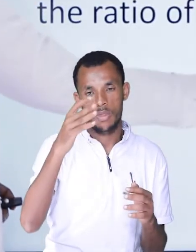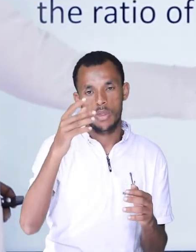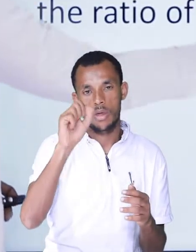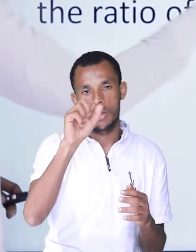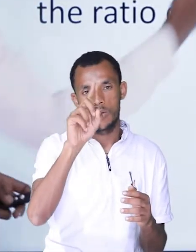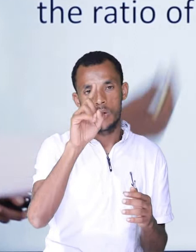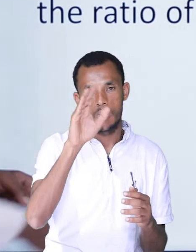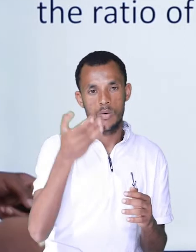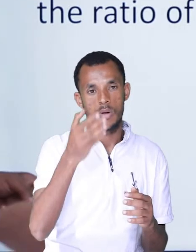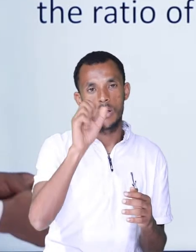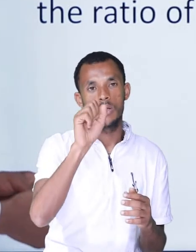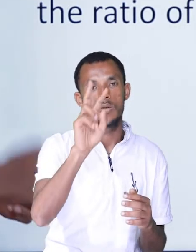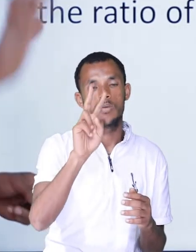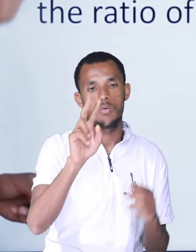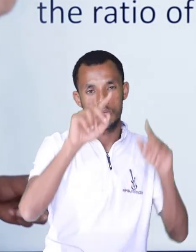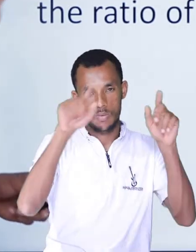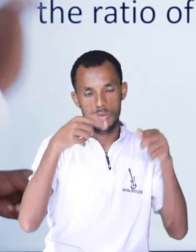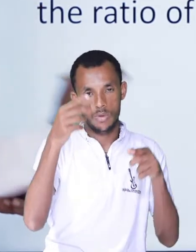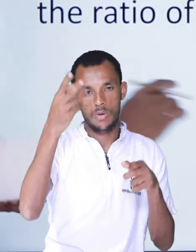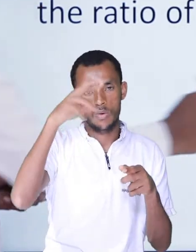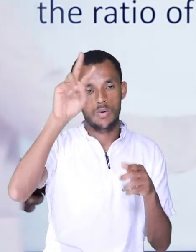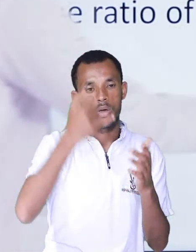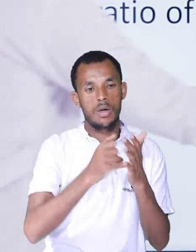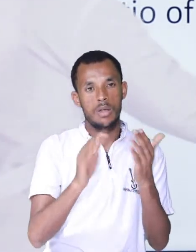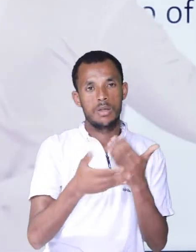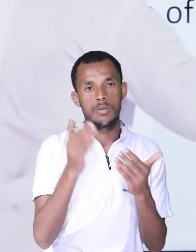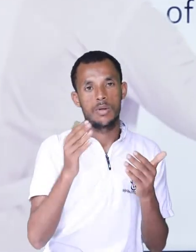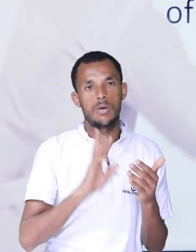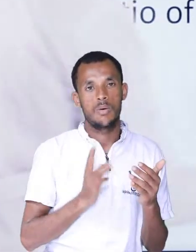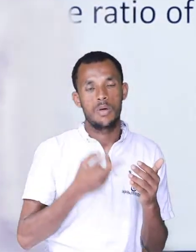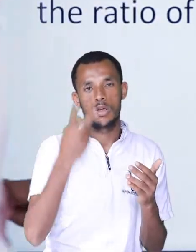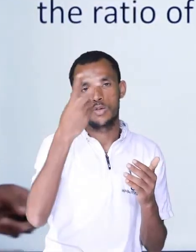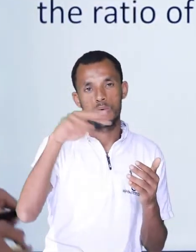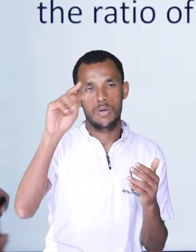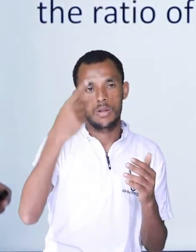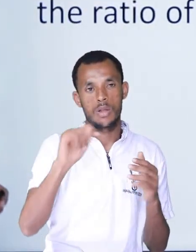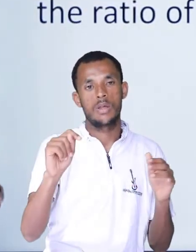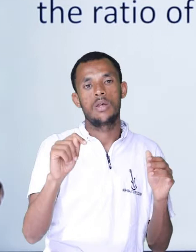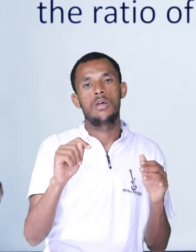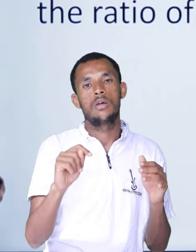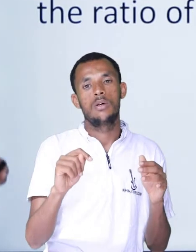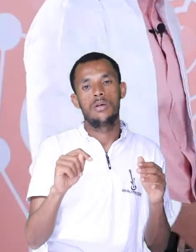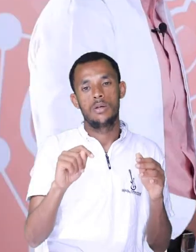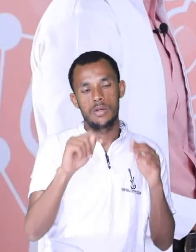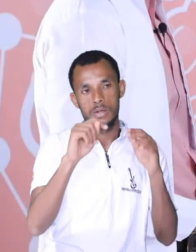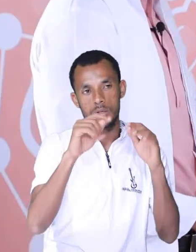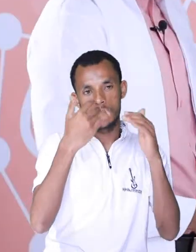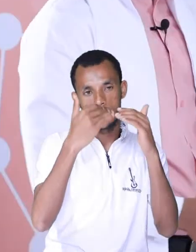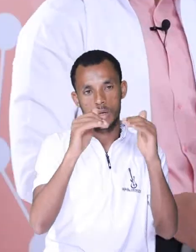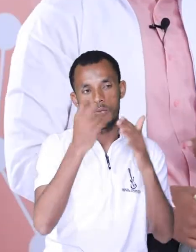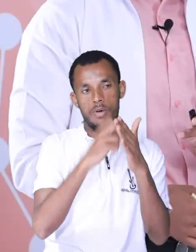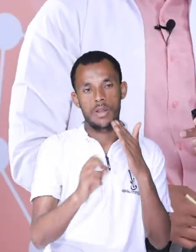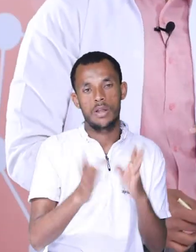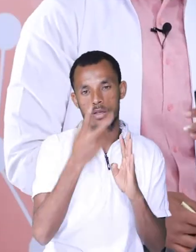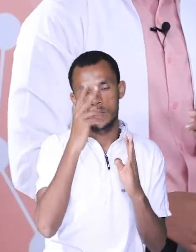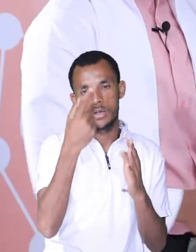S1 over S2 the whole square, or simply you can square it the scale factor. So let's see